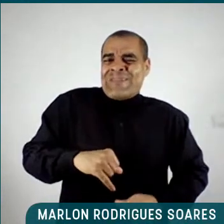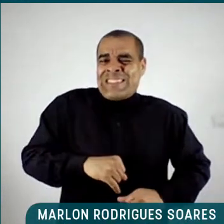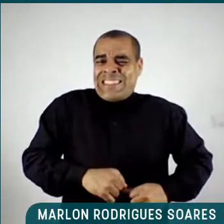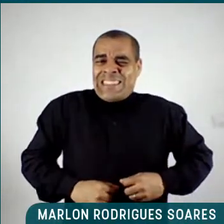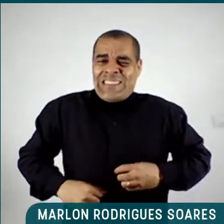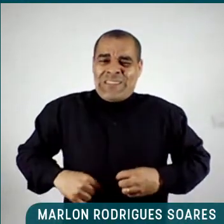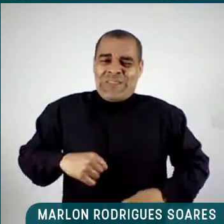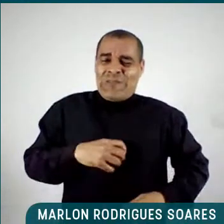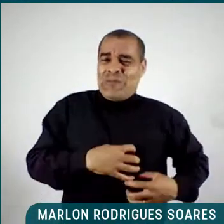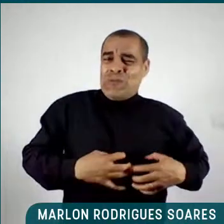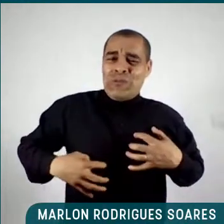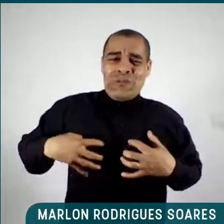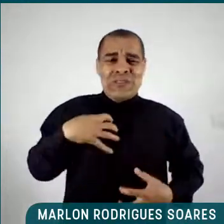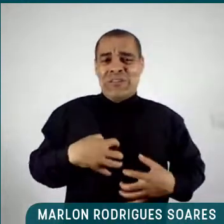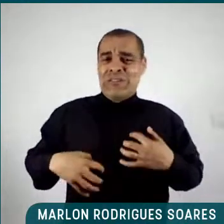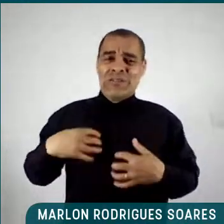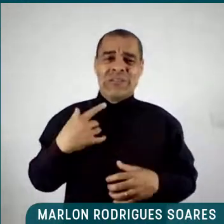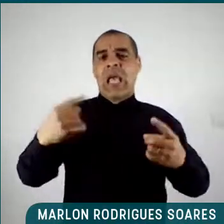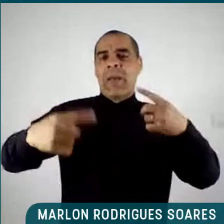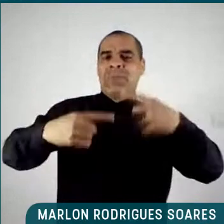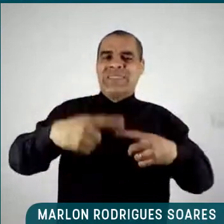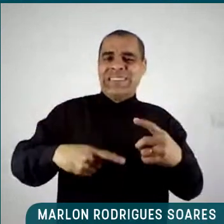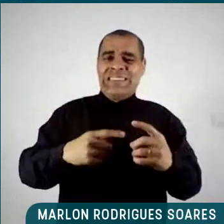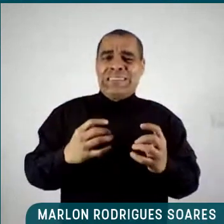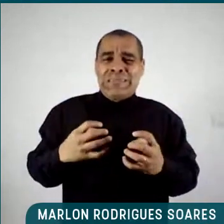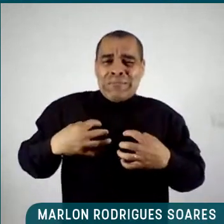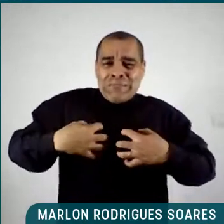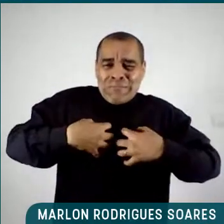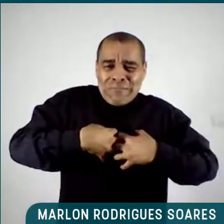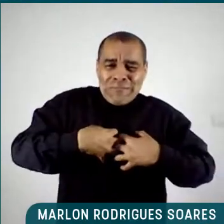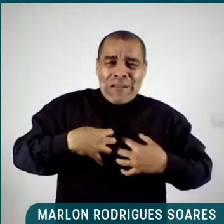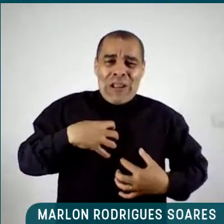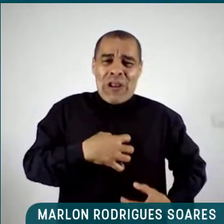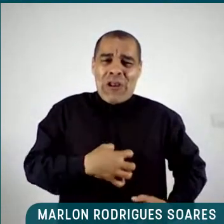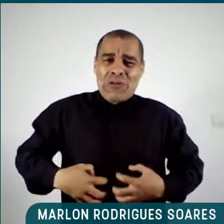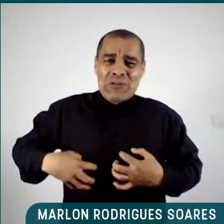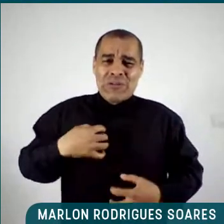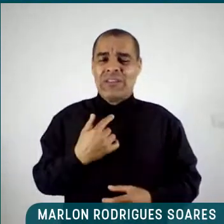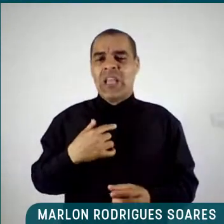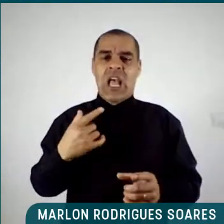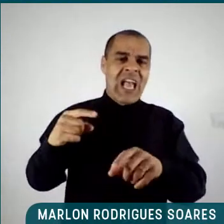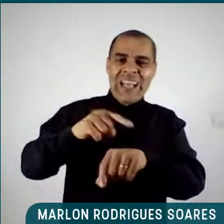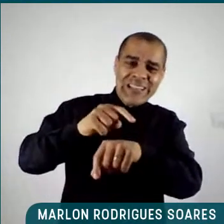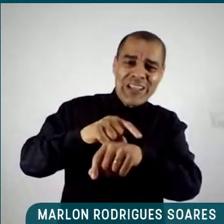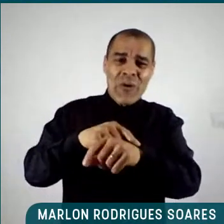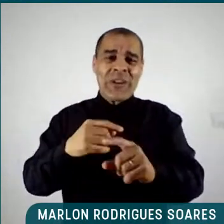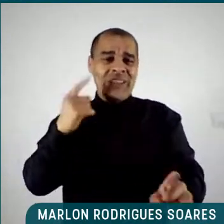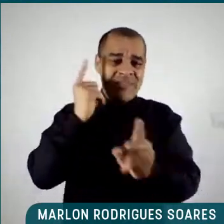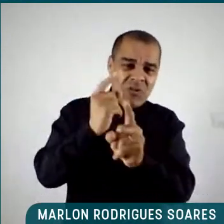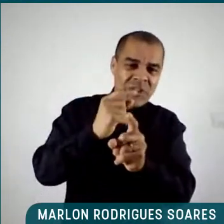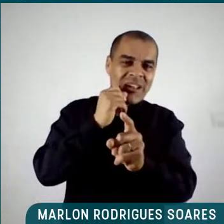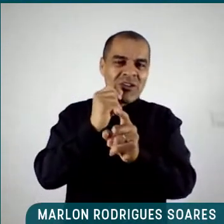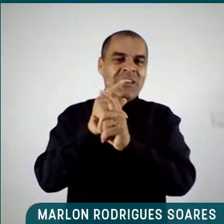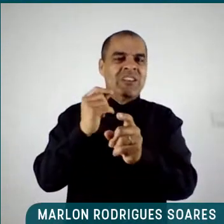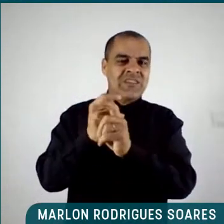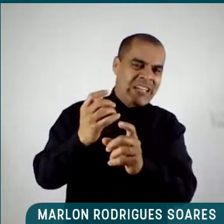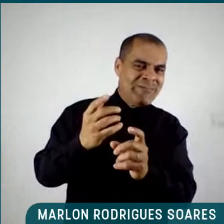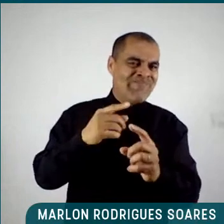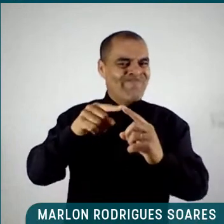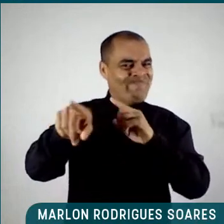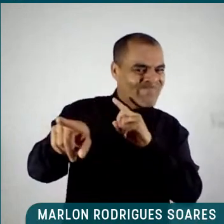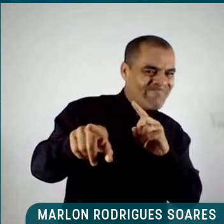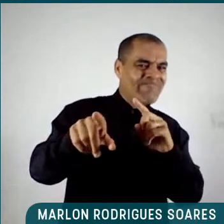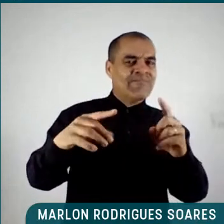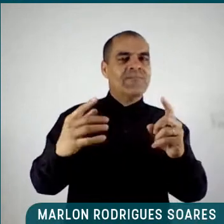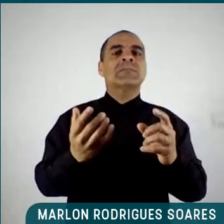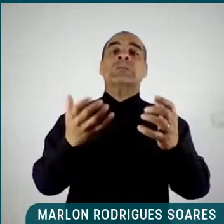to viver o understand agressivo, the agonistic tem hora que a gente vai se encontrar, tem hora que a factors in gente vai se politics apoiar. as something Hum, that can